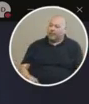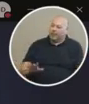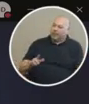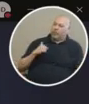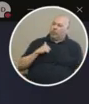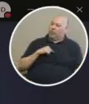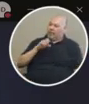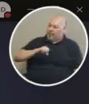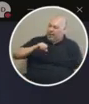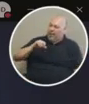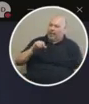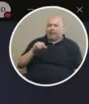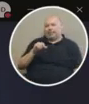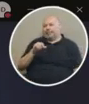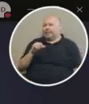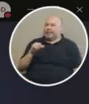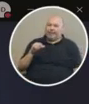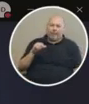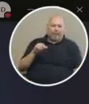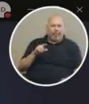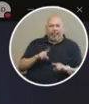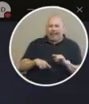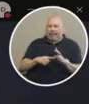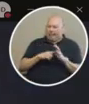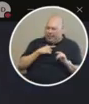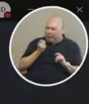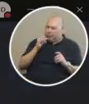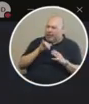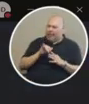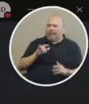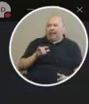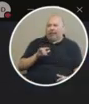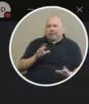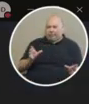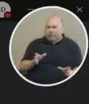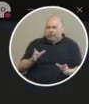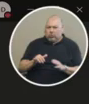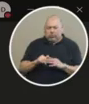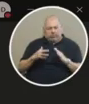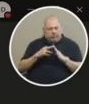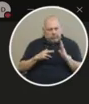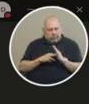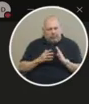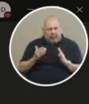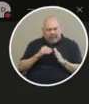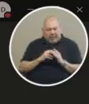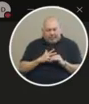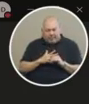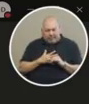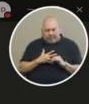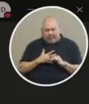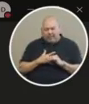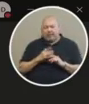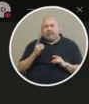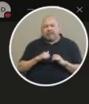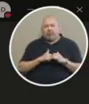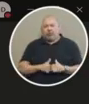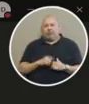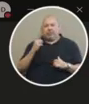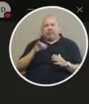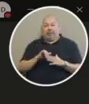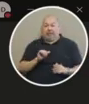can't require, I understand the encouragement and the guidelines. I guess enforcement is something